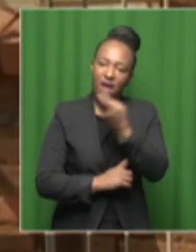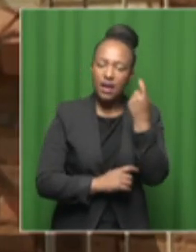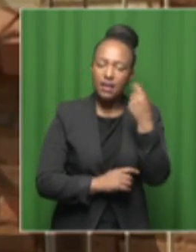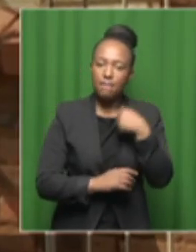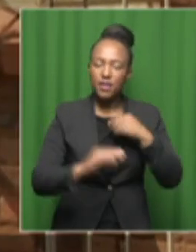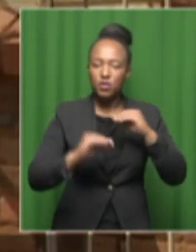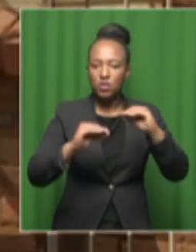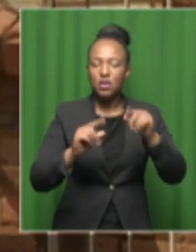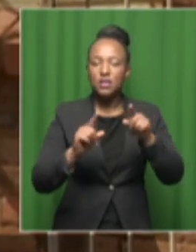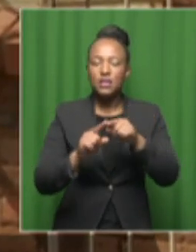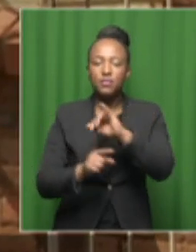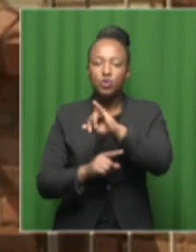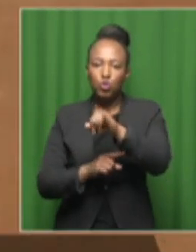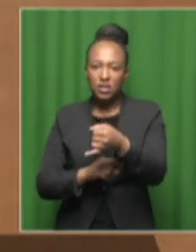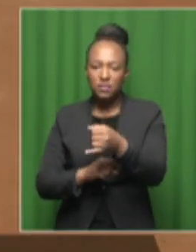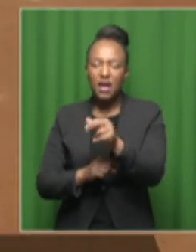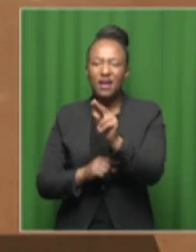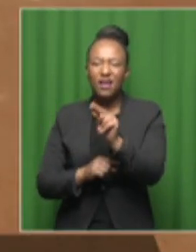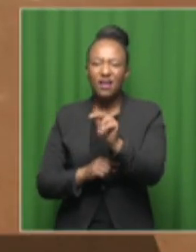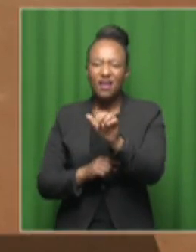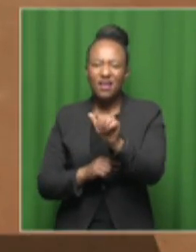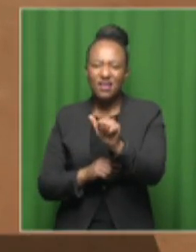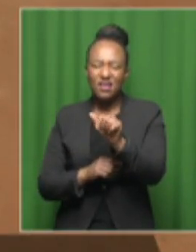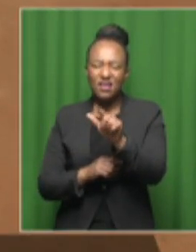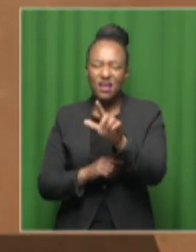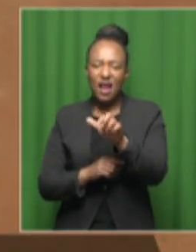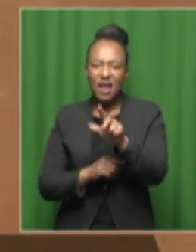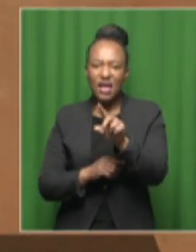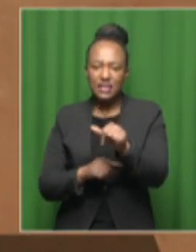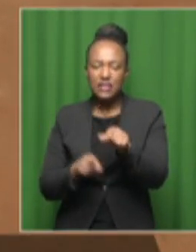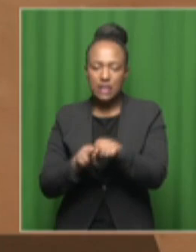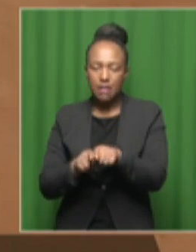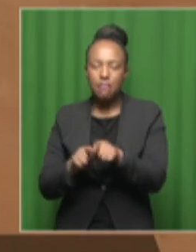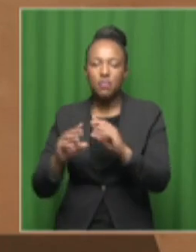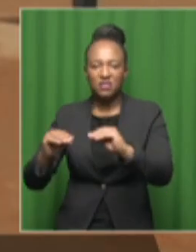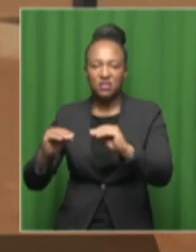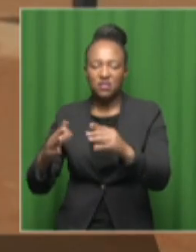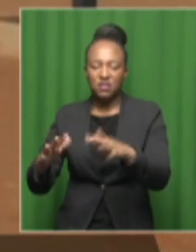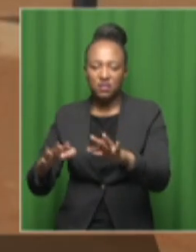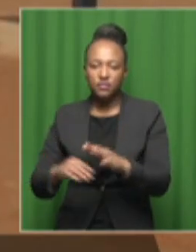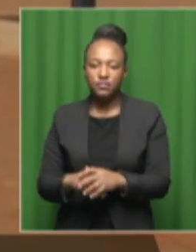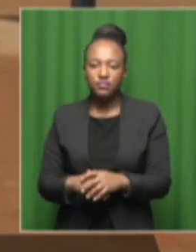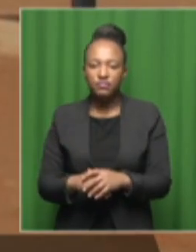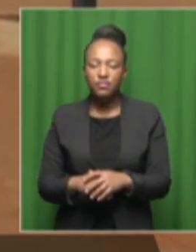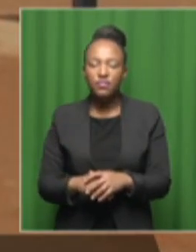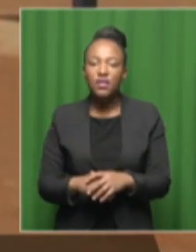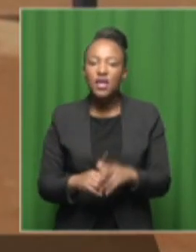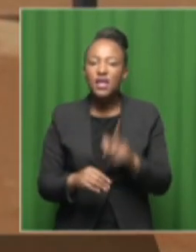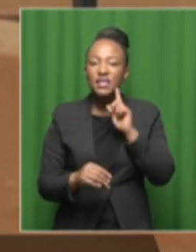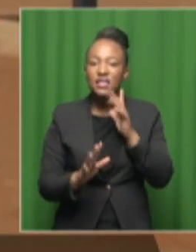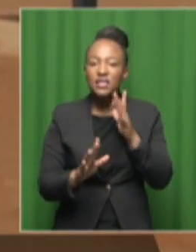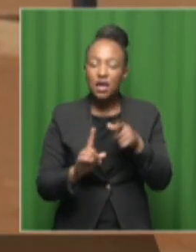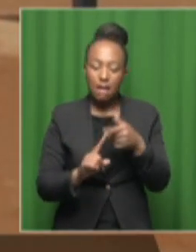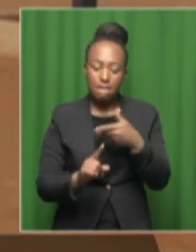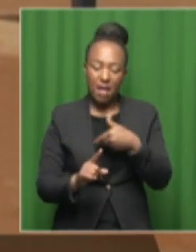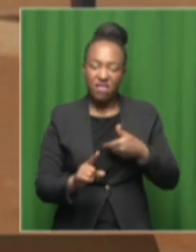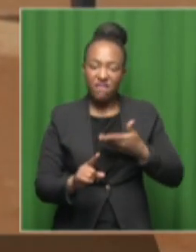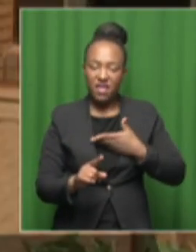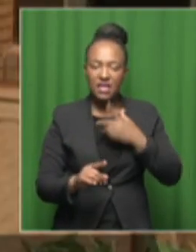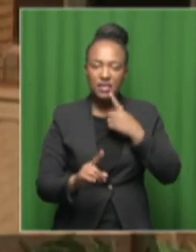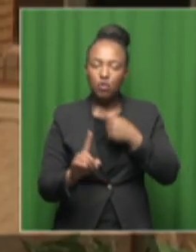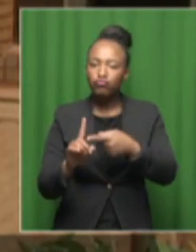did in Johannesburg, in a lady primary school. Her proud parents say Mpahlele has always been a disciplined and focused